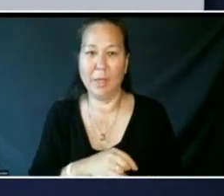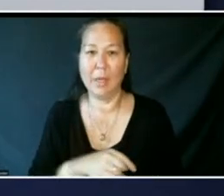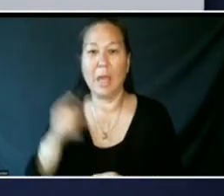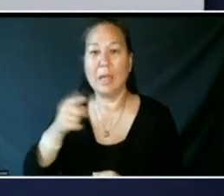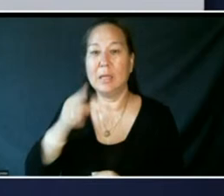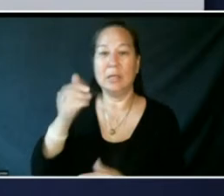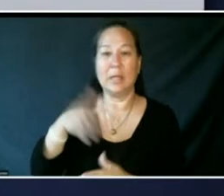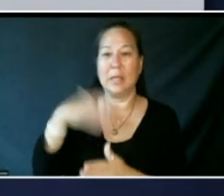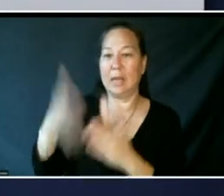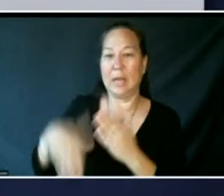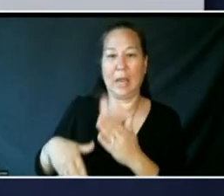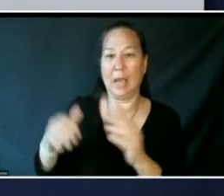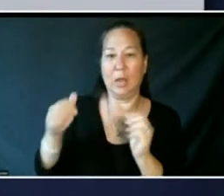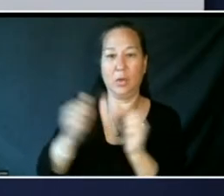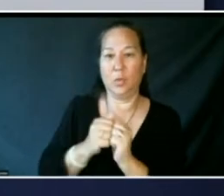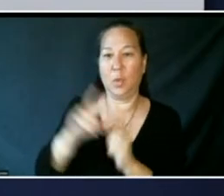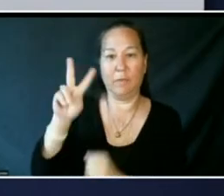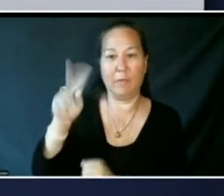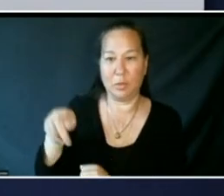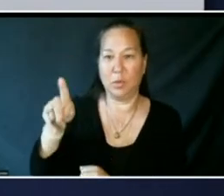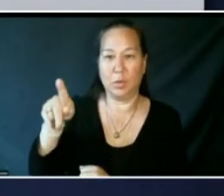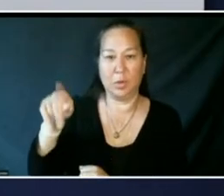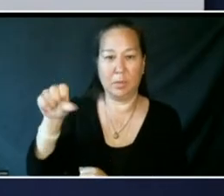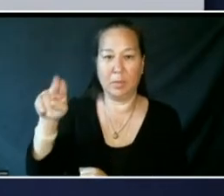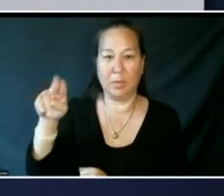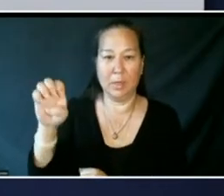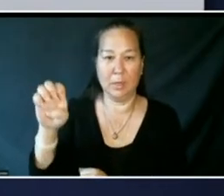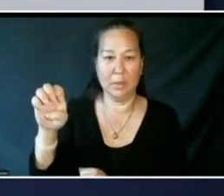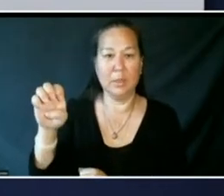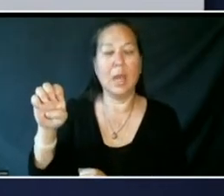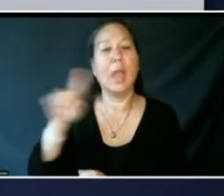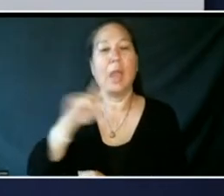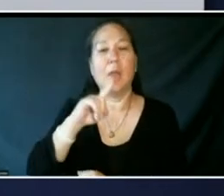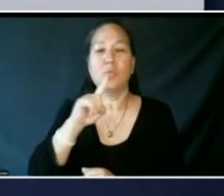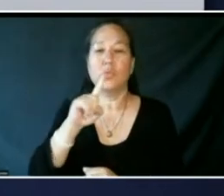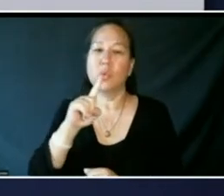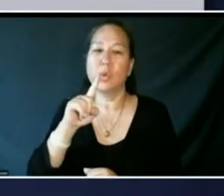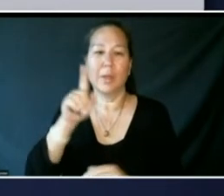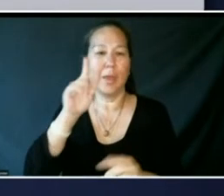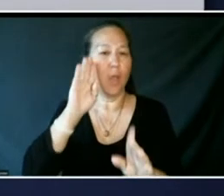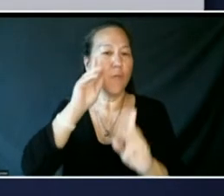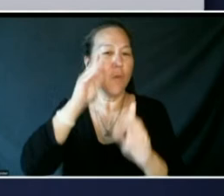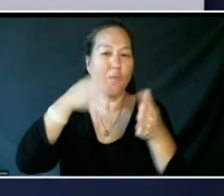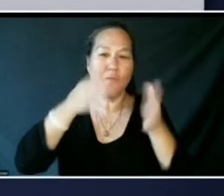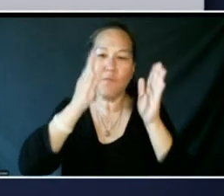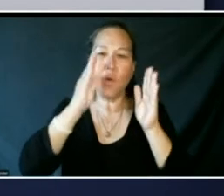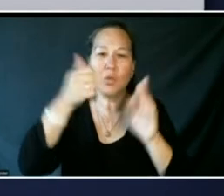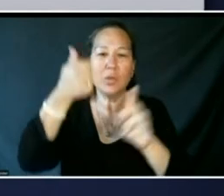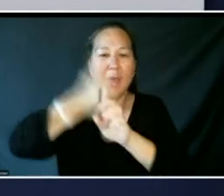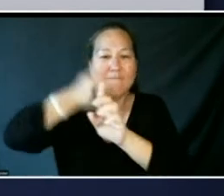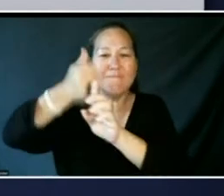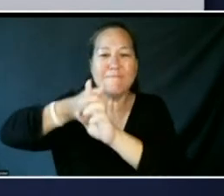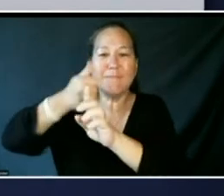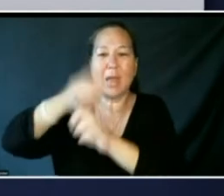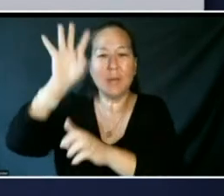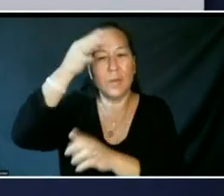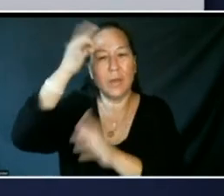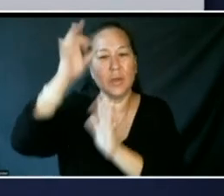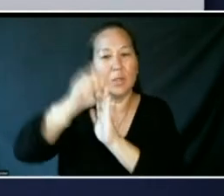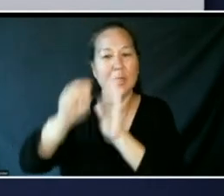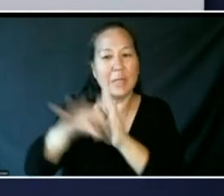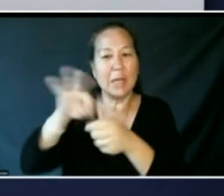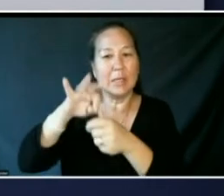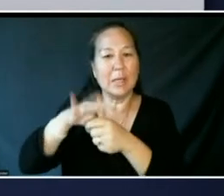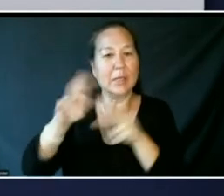Pence. It targeted every tier of federal and state elected officials. Convincing state legislatures, he said,